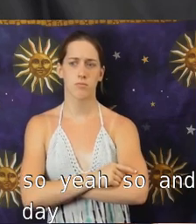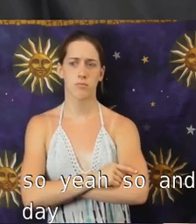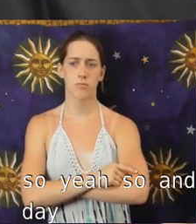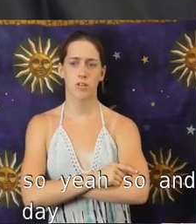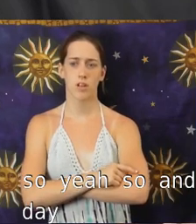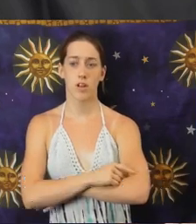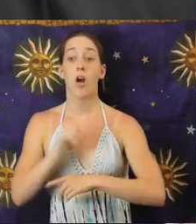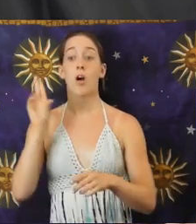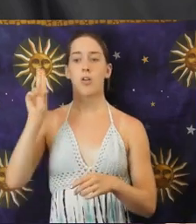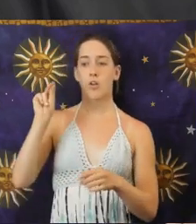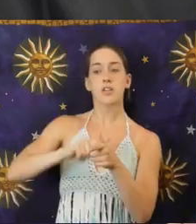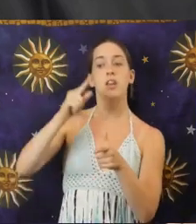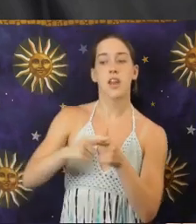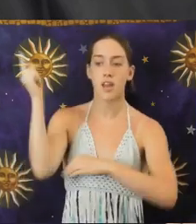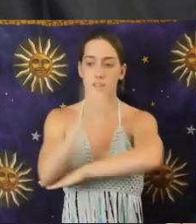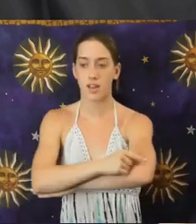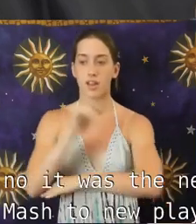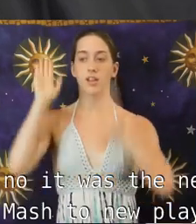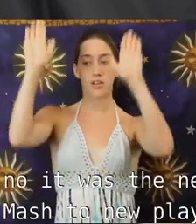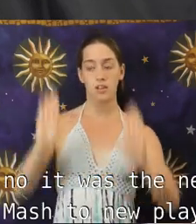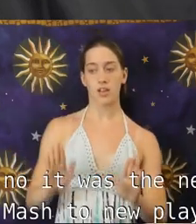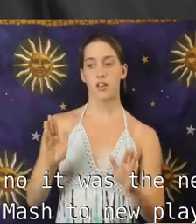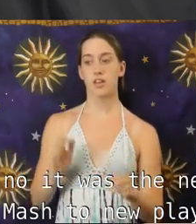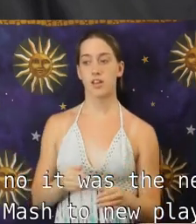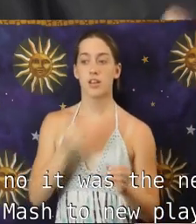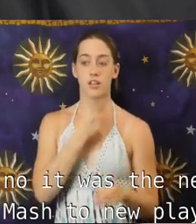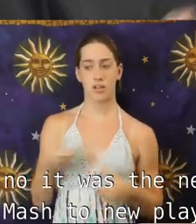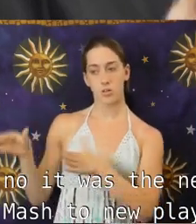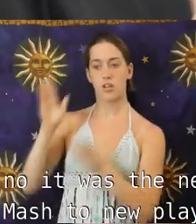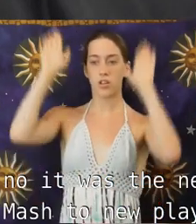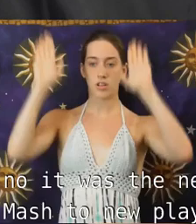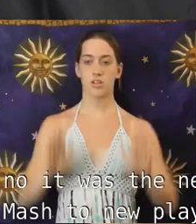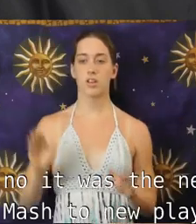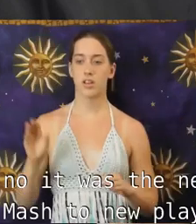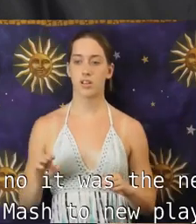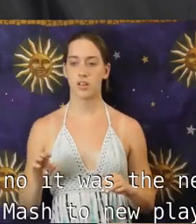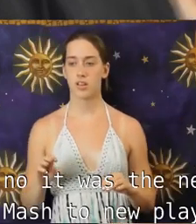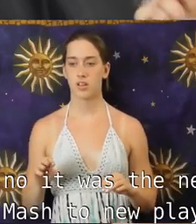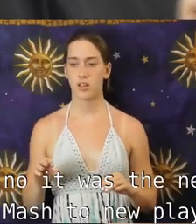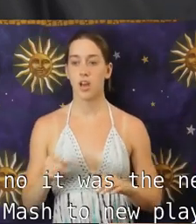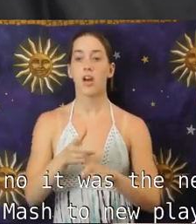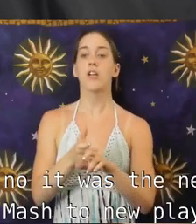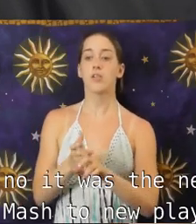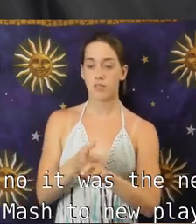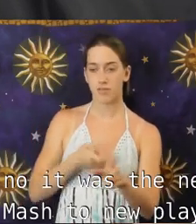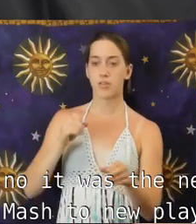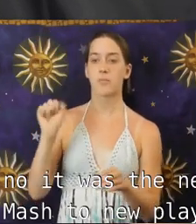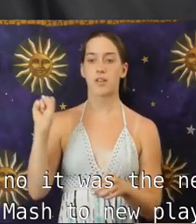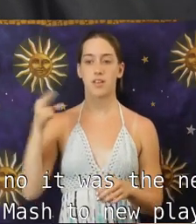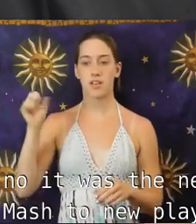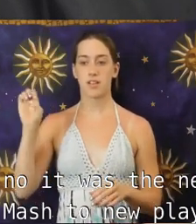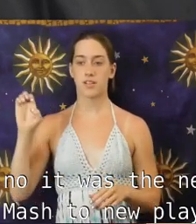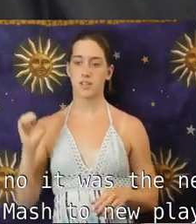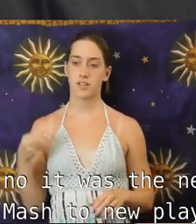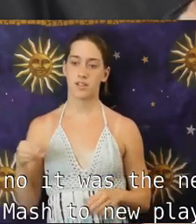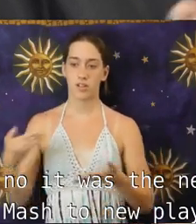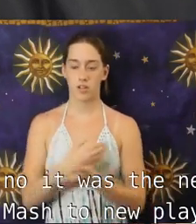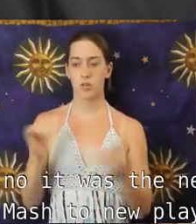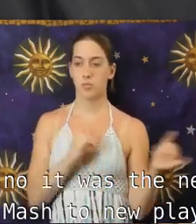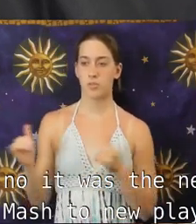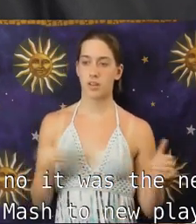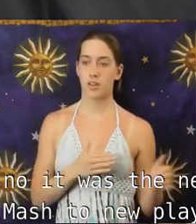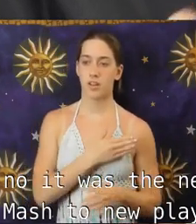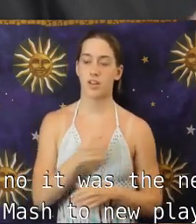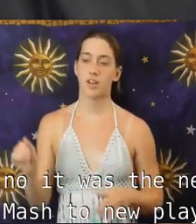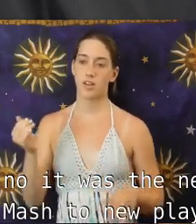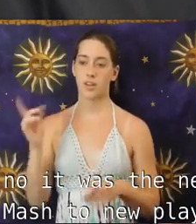think that was the same day. No, it was the next day. That was Sunday. But anyways, Sunday From Ashes to New played,